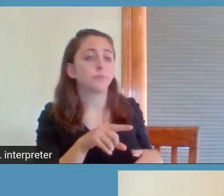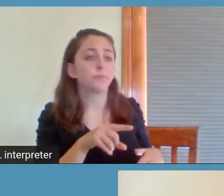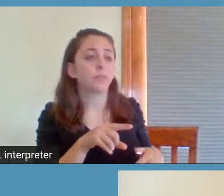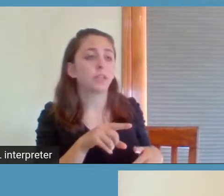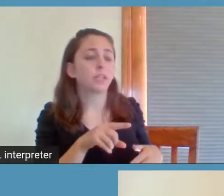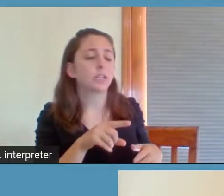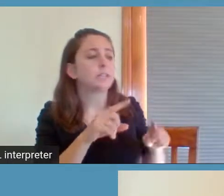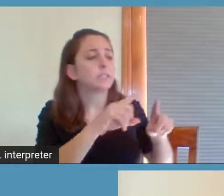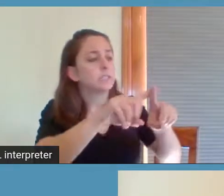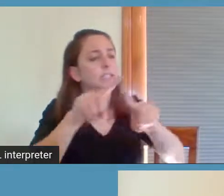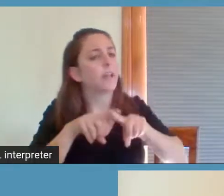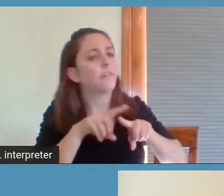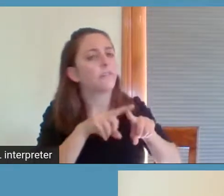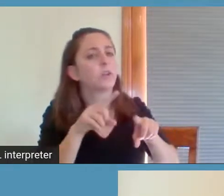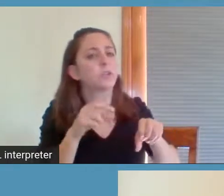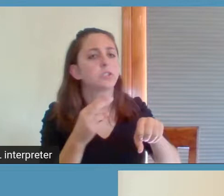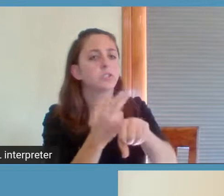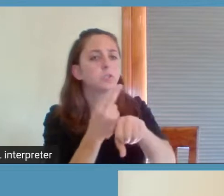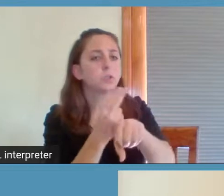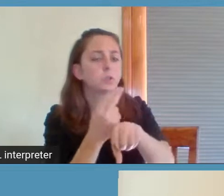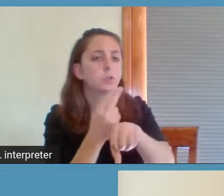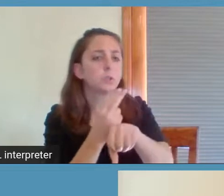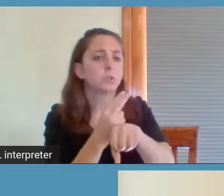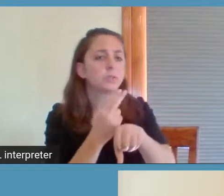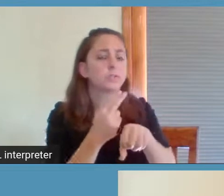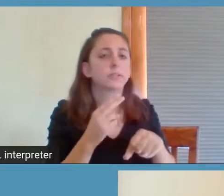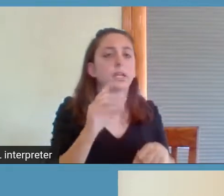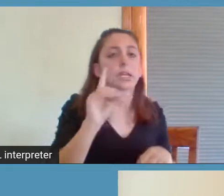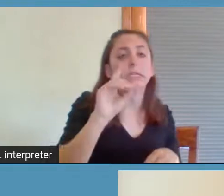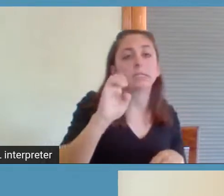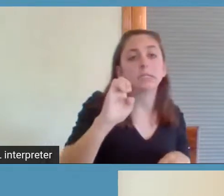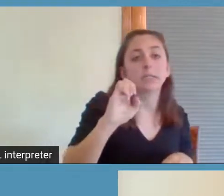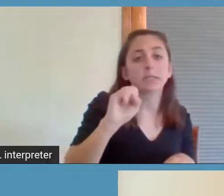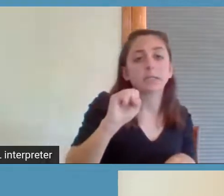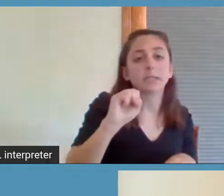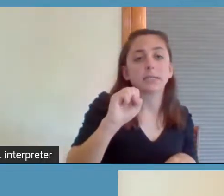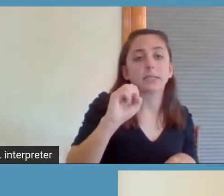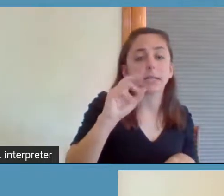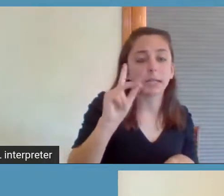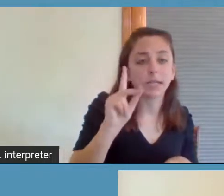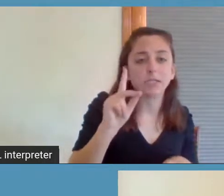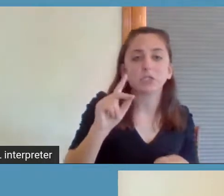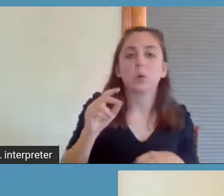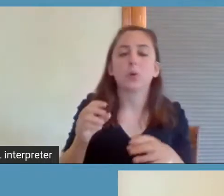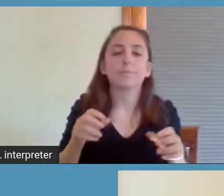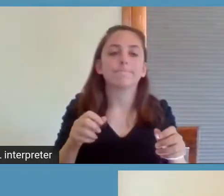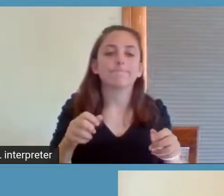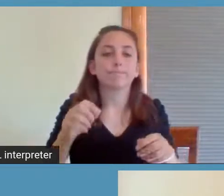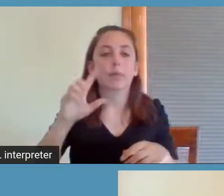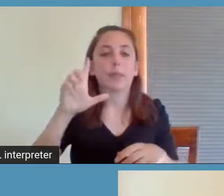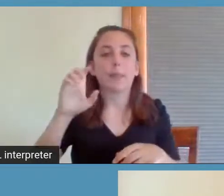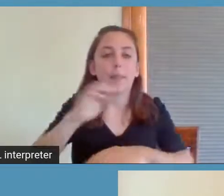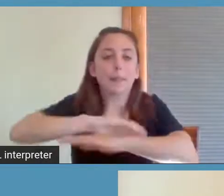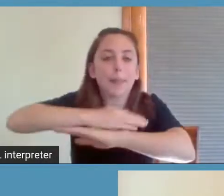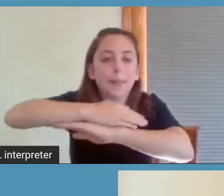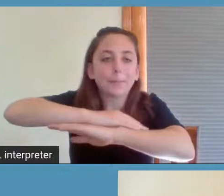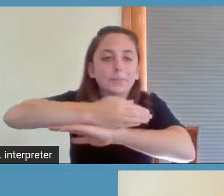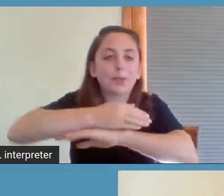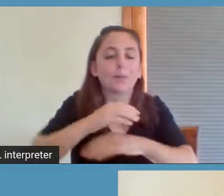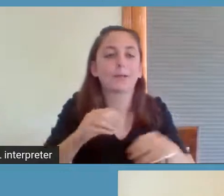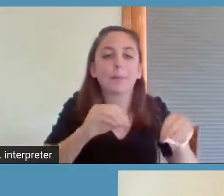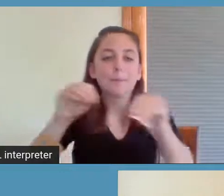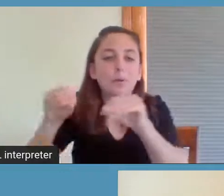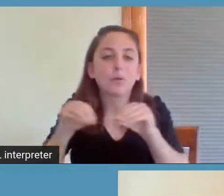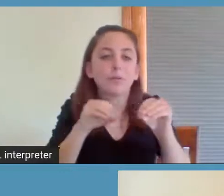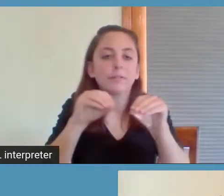Is there a difference in usability between the desktop and mobile devices and that type of thing? Or is one preferred over the other in terms of